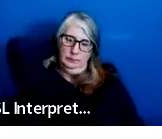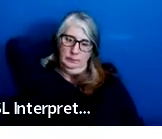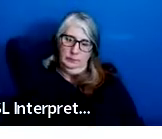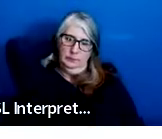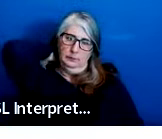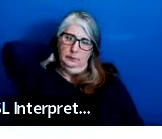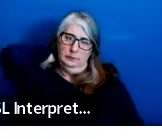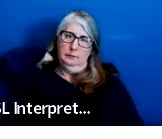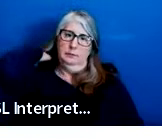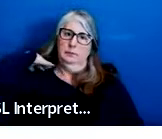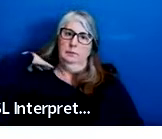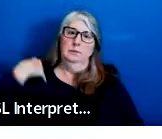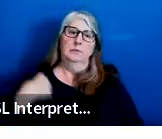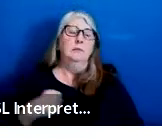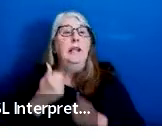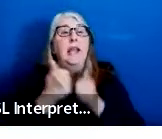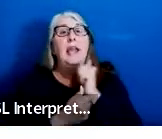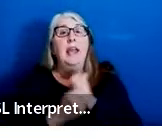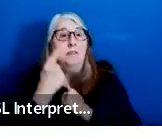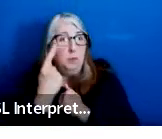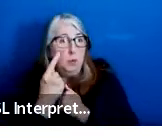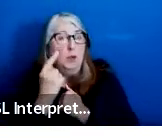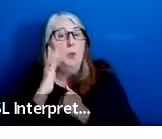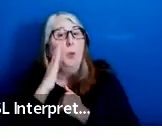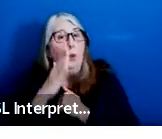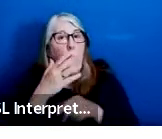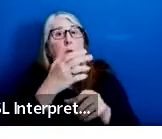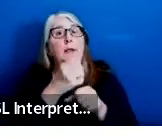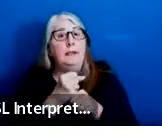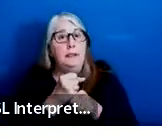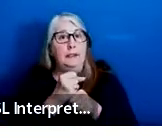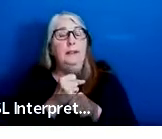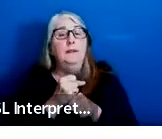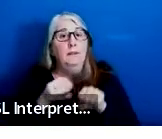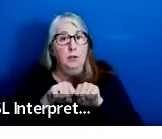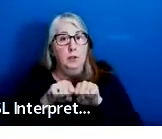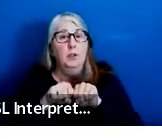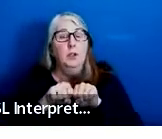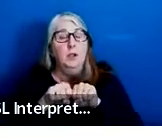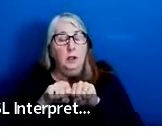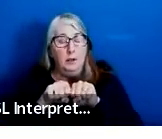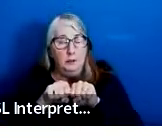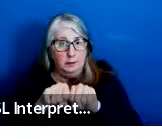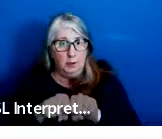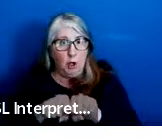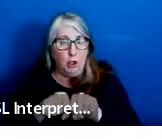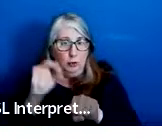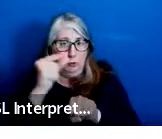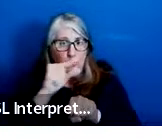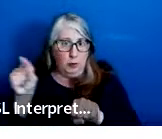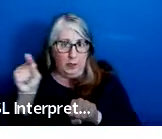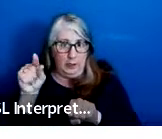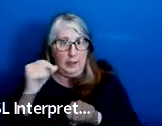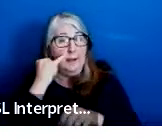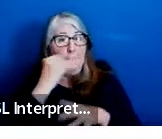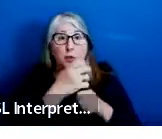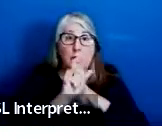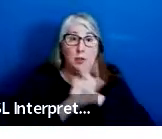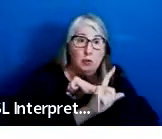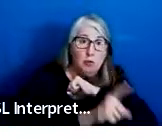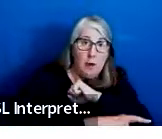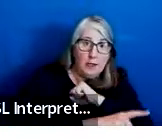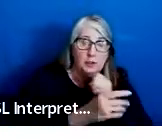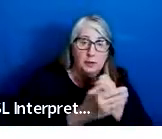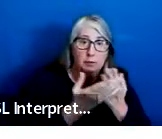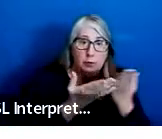Well, everyone who is receiving county trash services will have a cart and a pail by the end